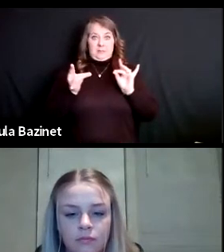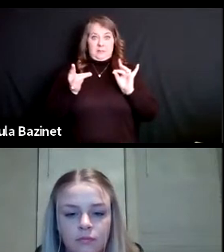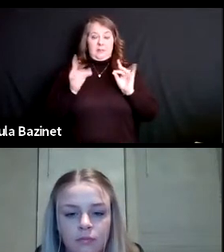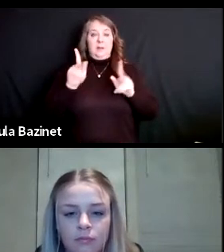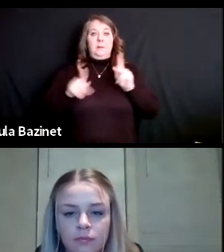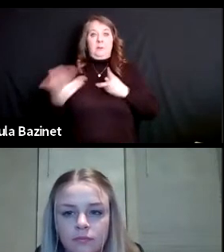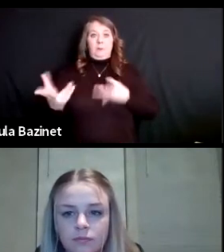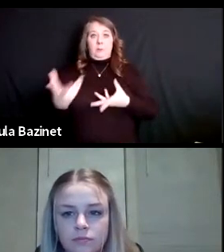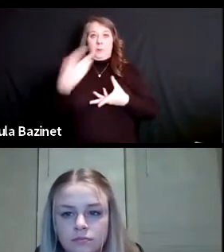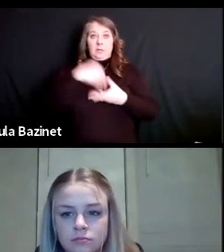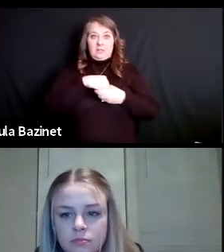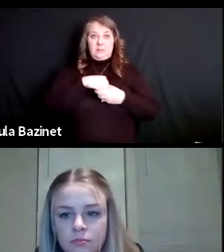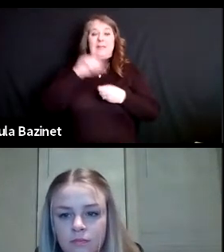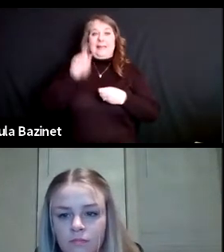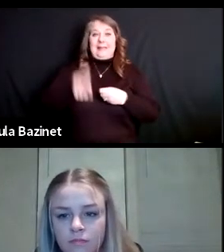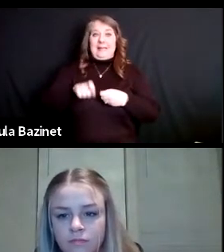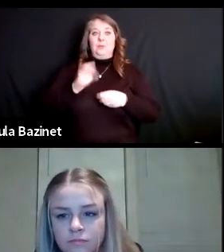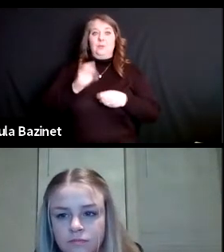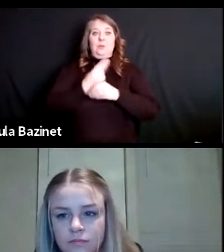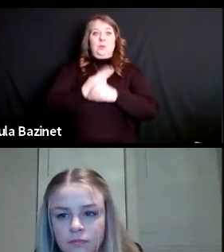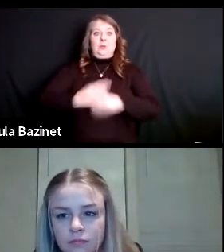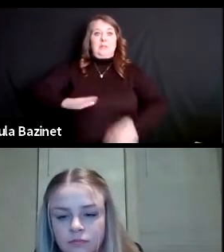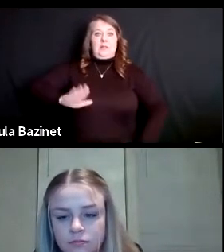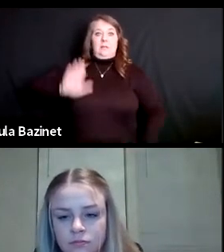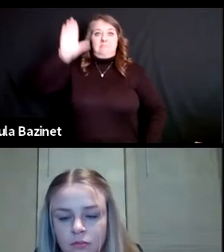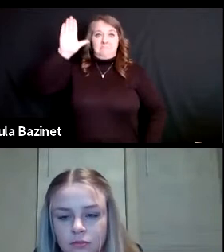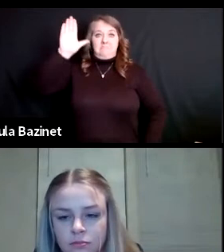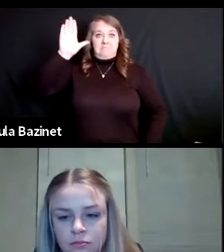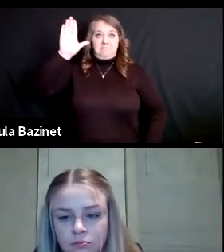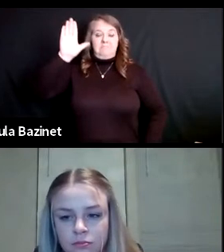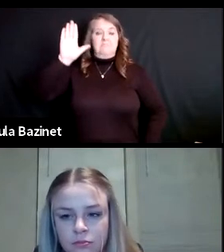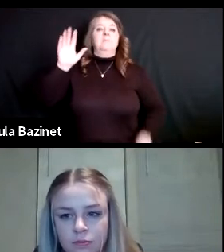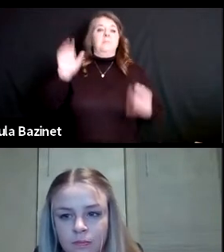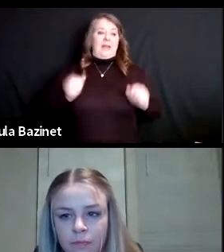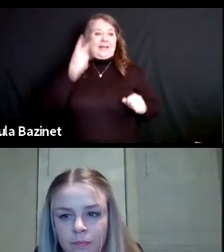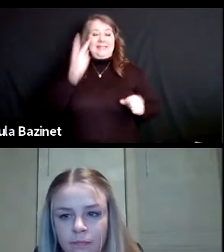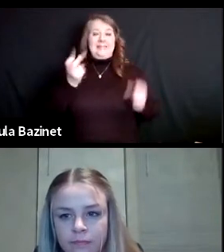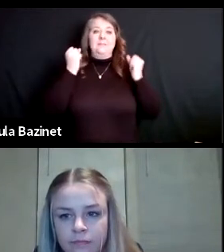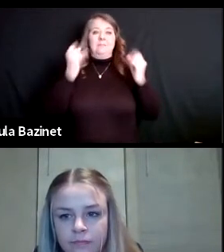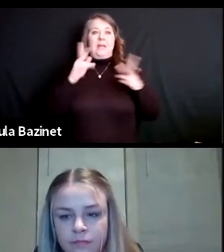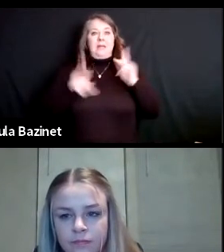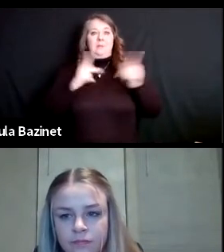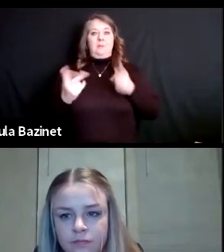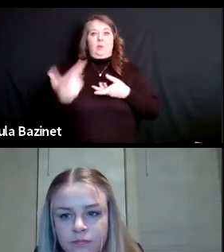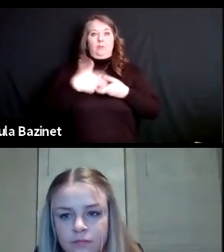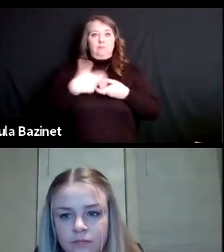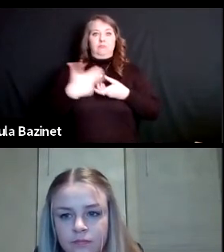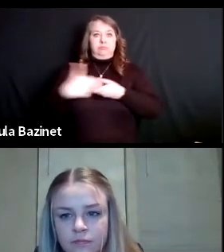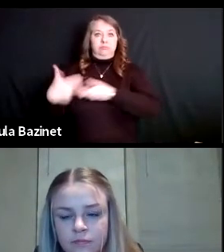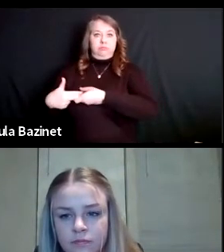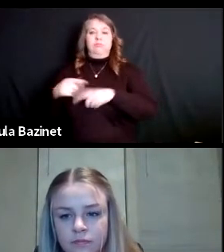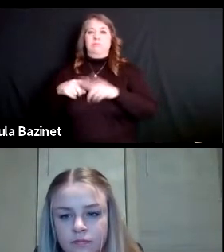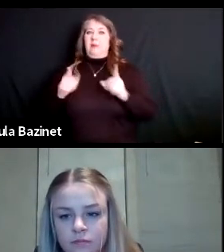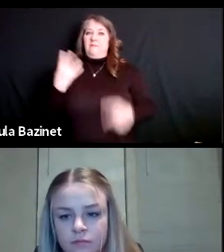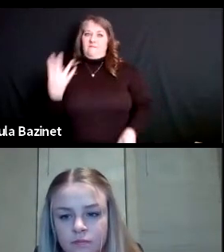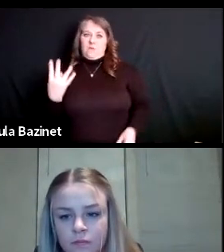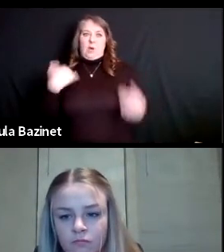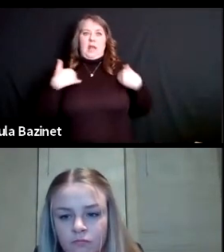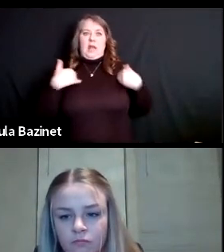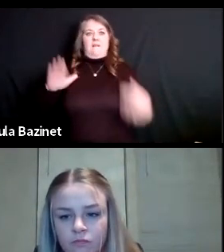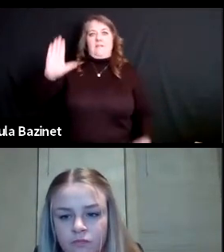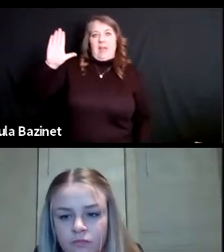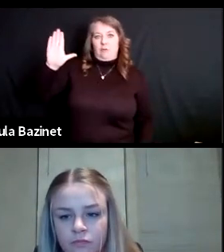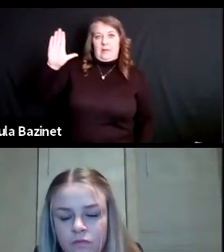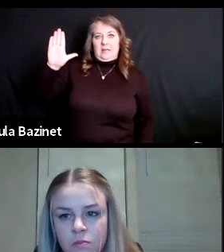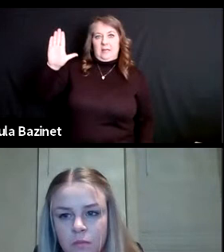participants would need to use the raised hand feature. I can see a number of attendees, but only four with their hand raised. So